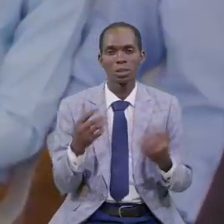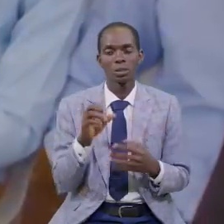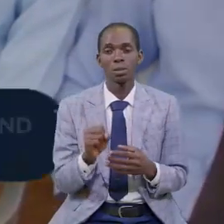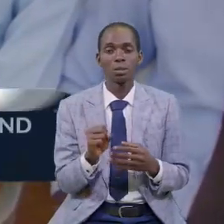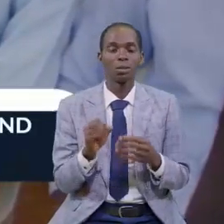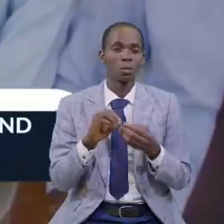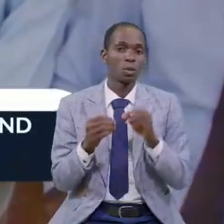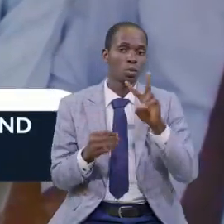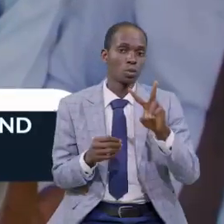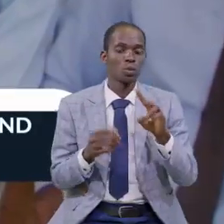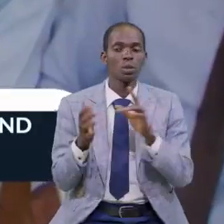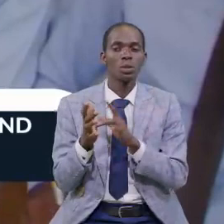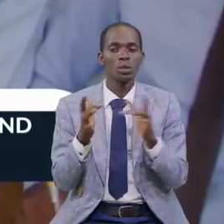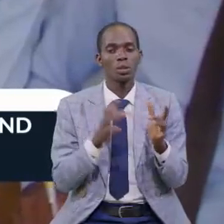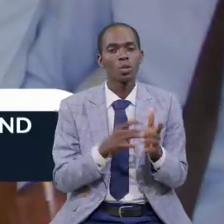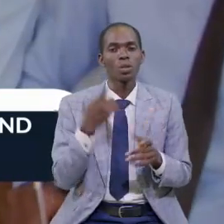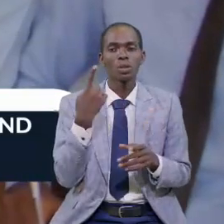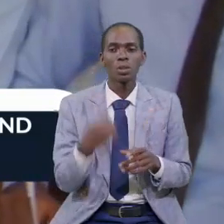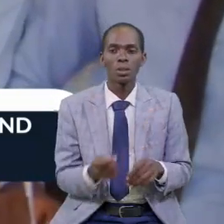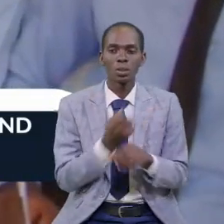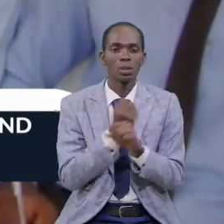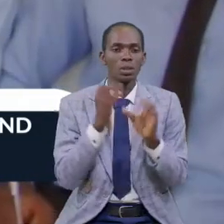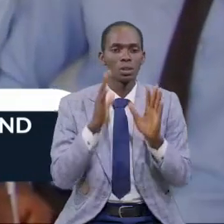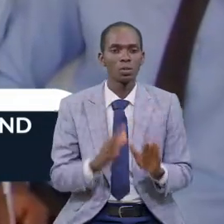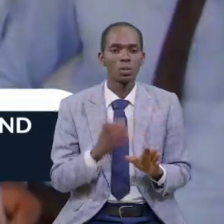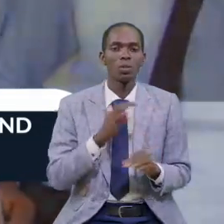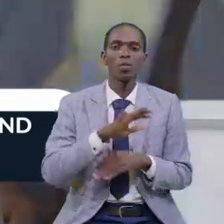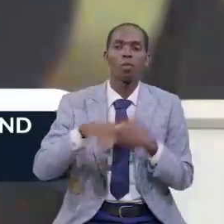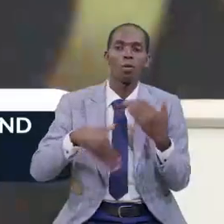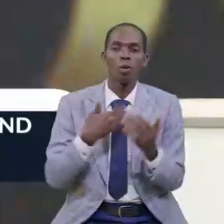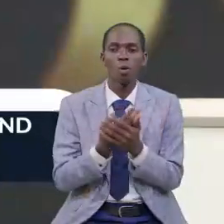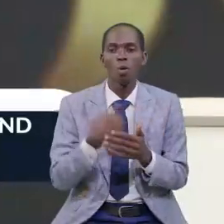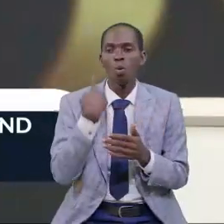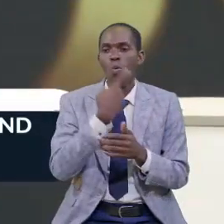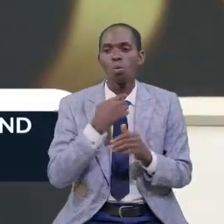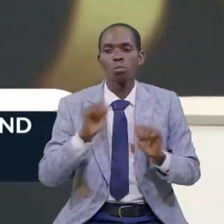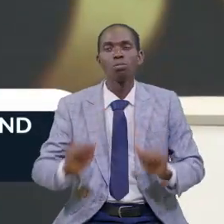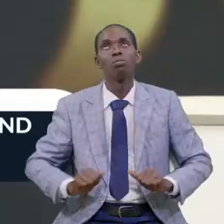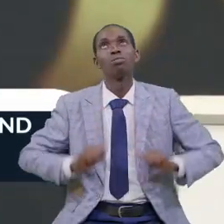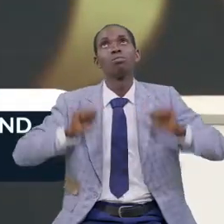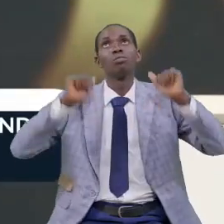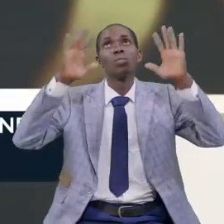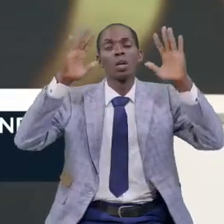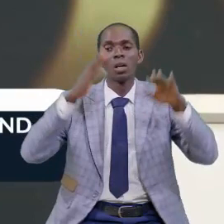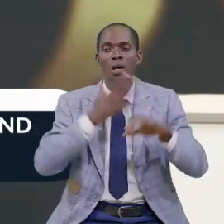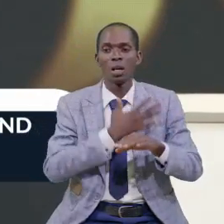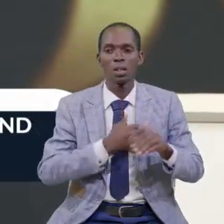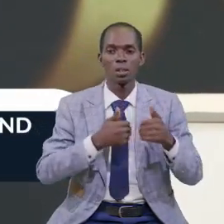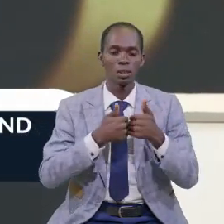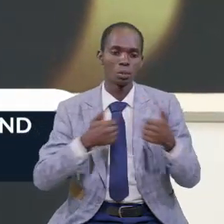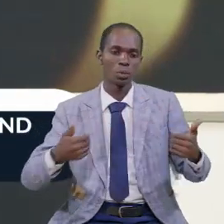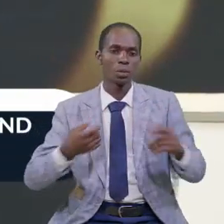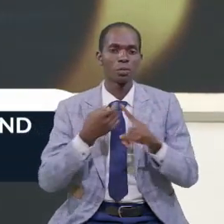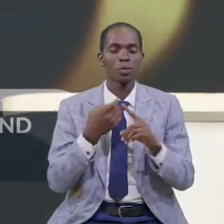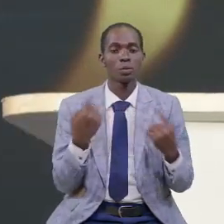the justifier of all who surrender and separate from sin. Number